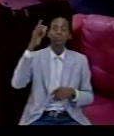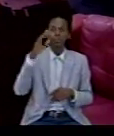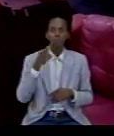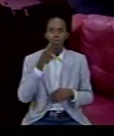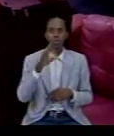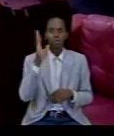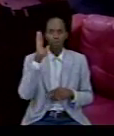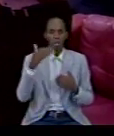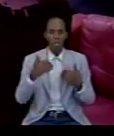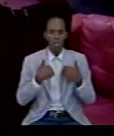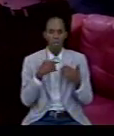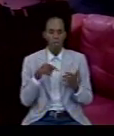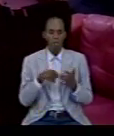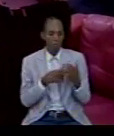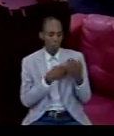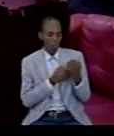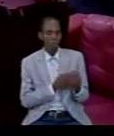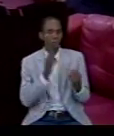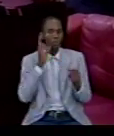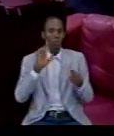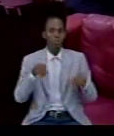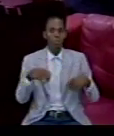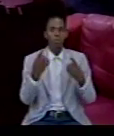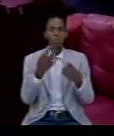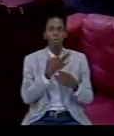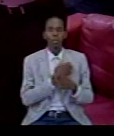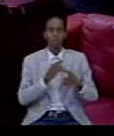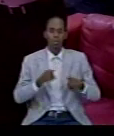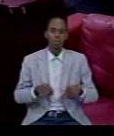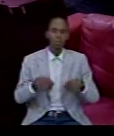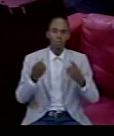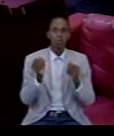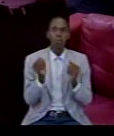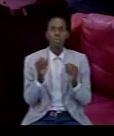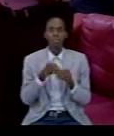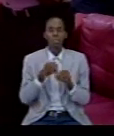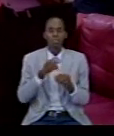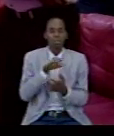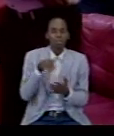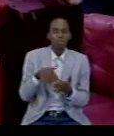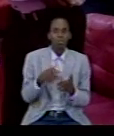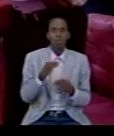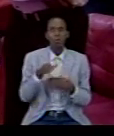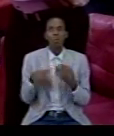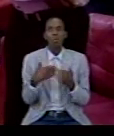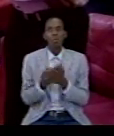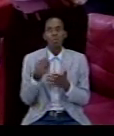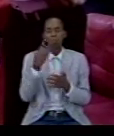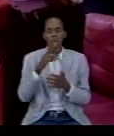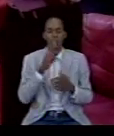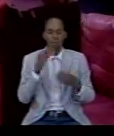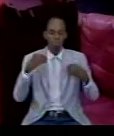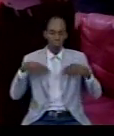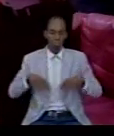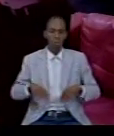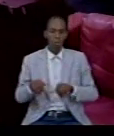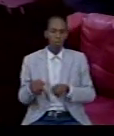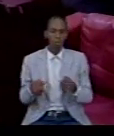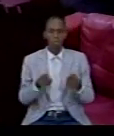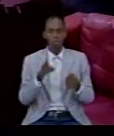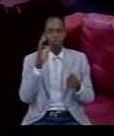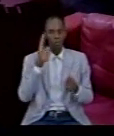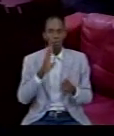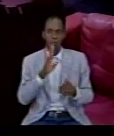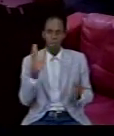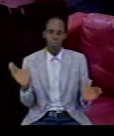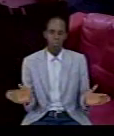this courage, you will go. And you will go in the midst of all those people that are discouraging them. You will be a source of courage to them. You